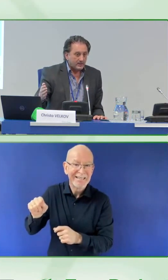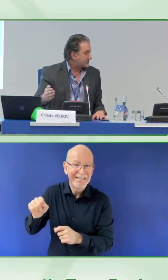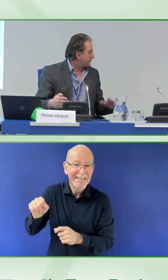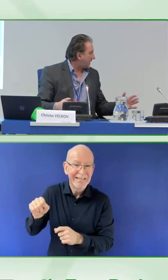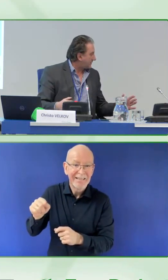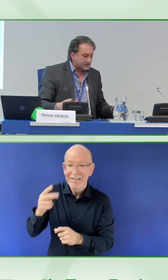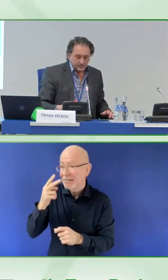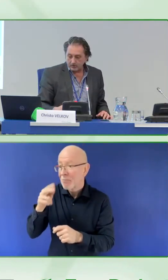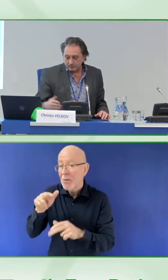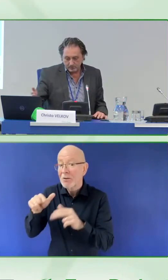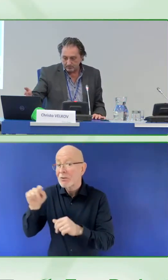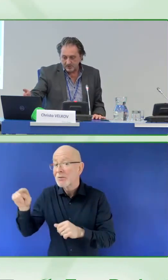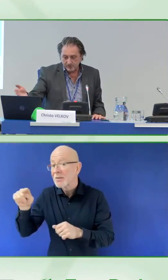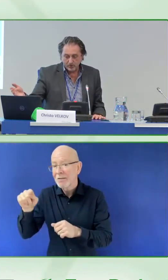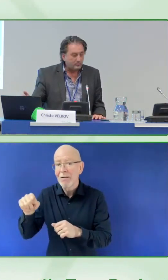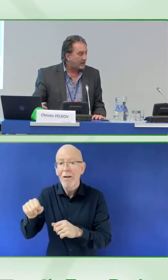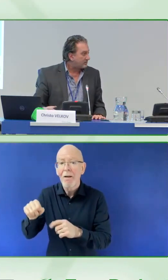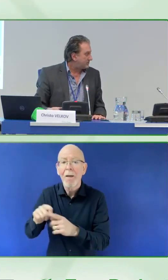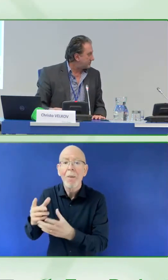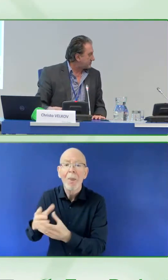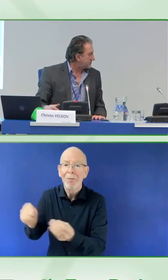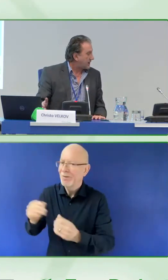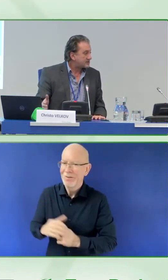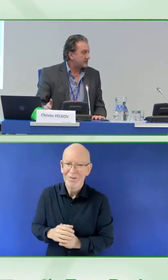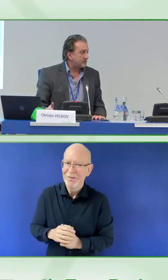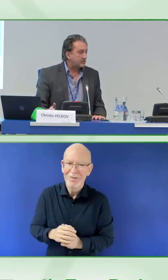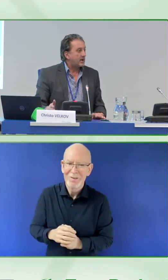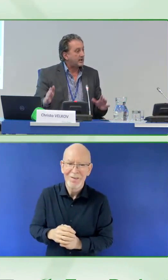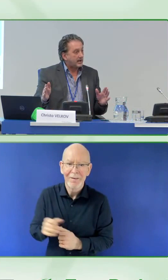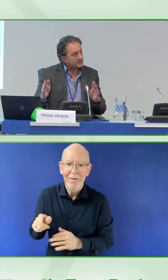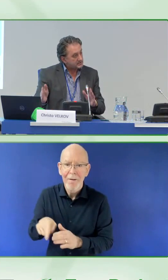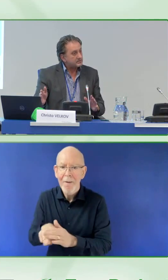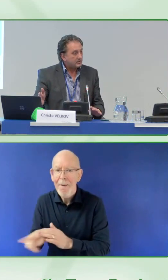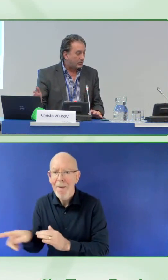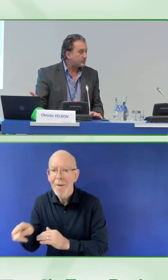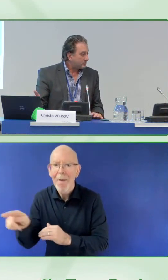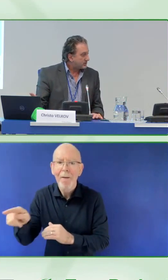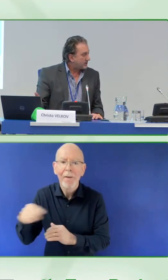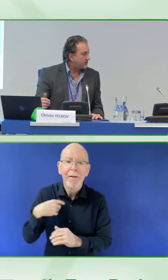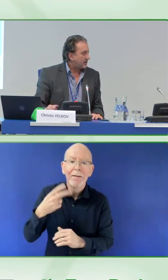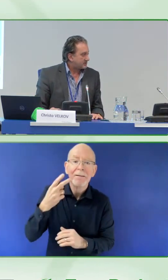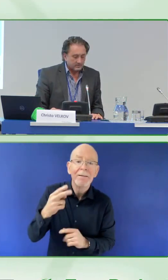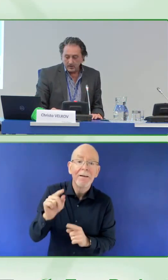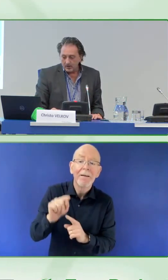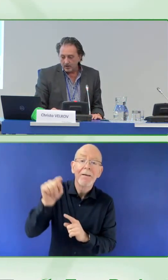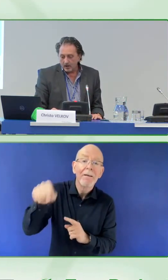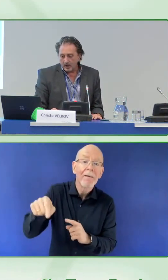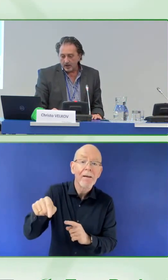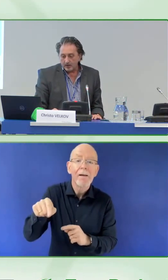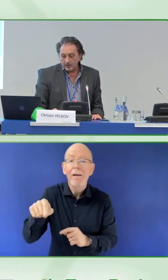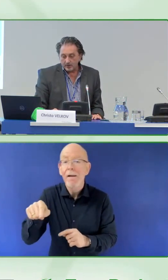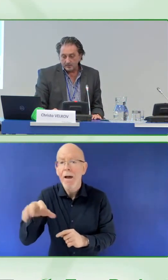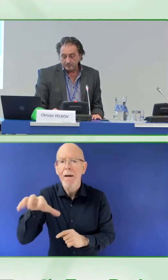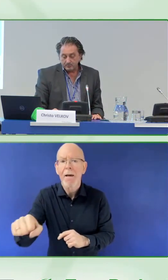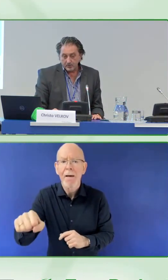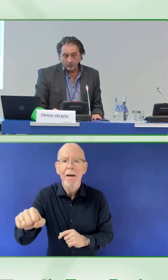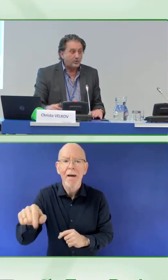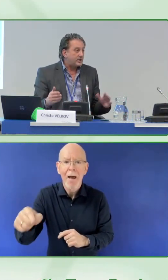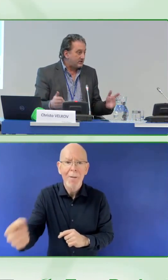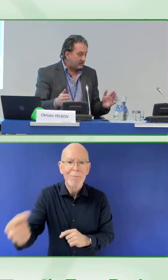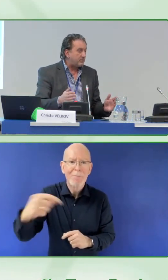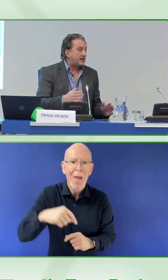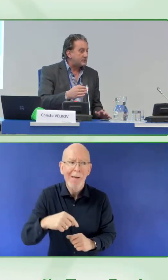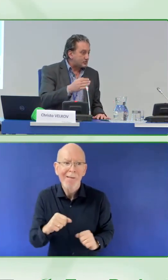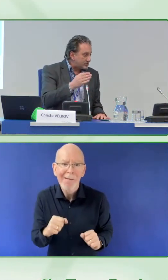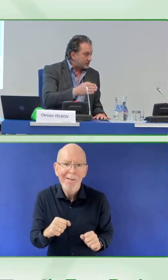involve suppliers, the places where you buy computers. Ask them, hey guys, what you doing about that? And